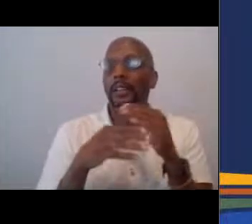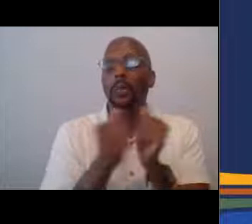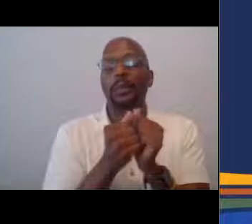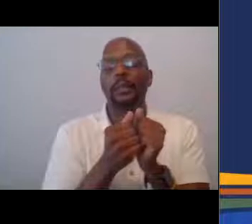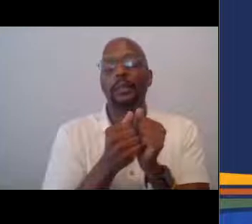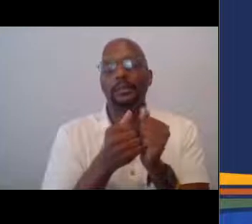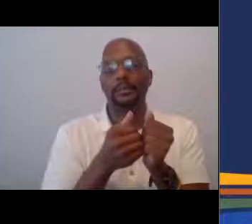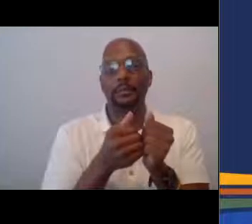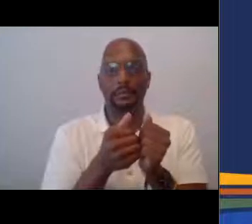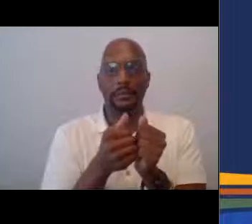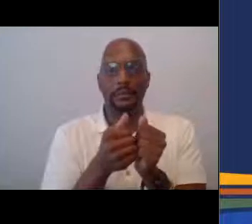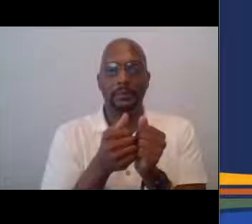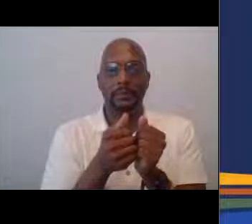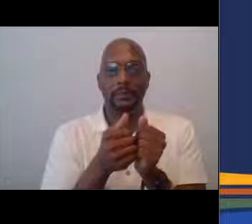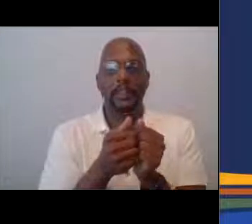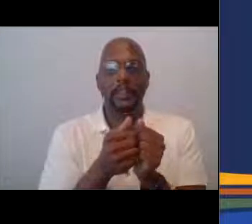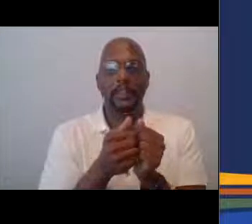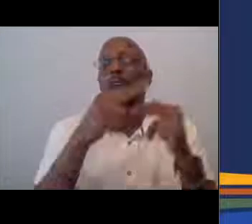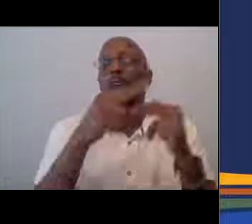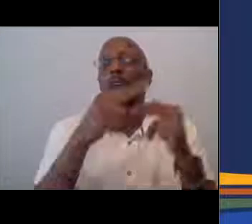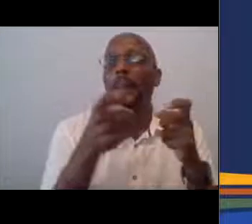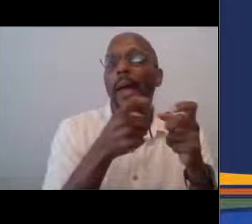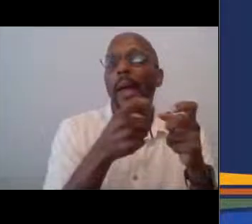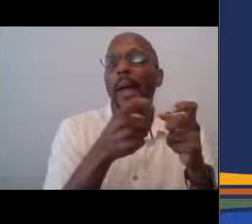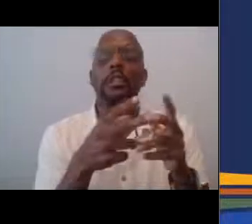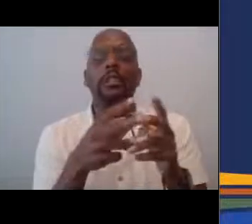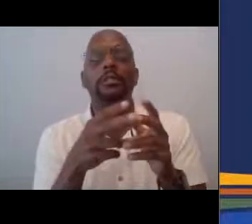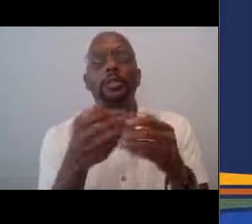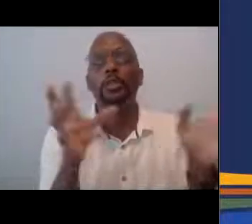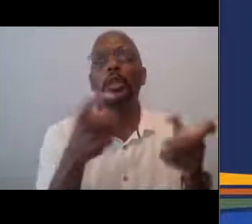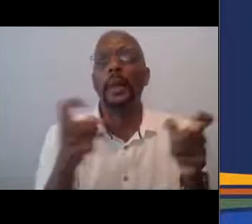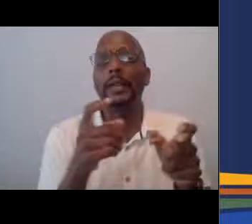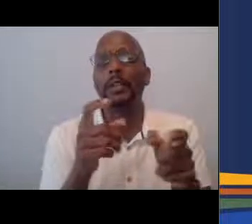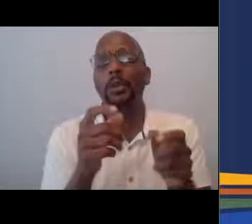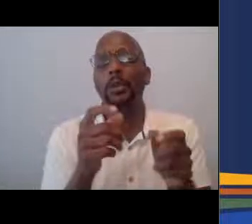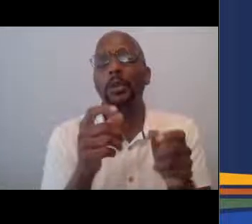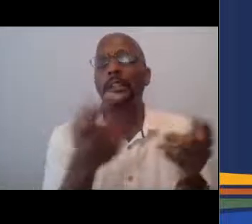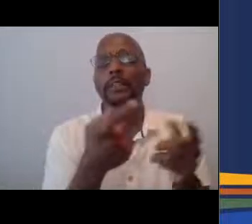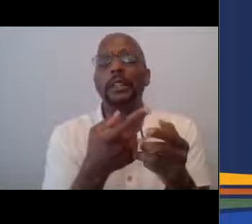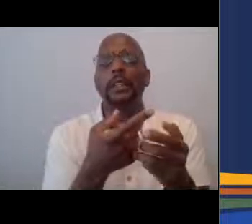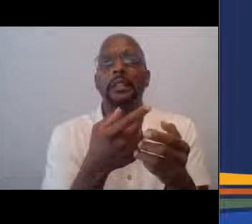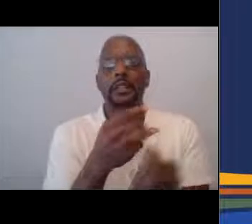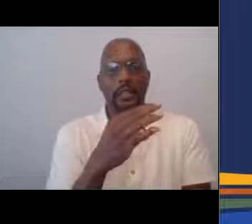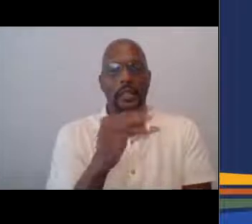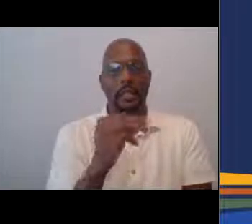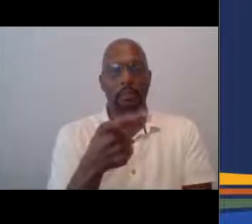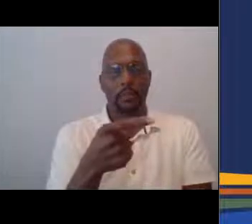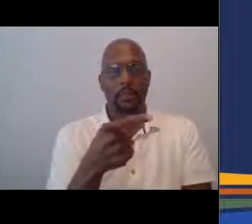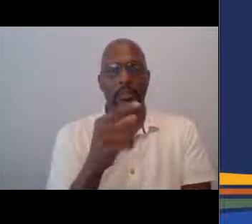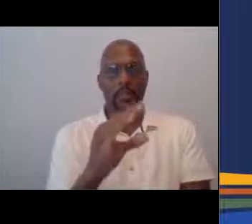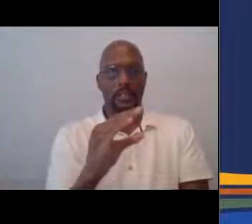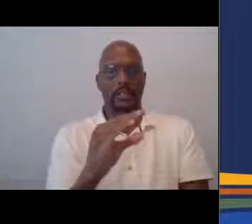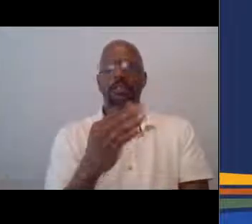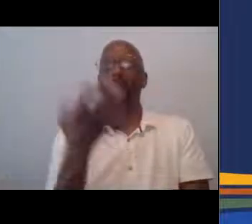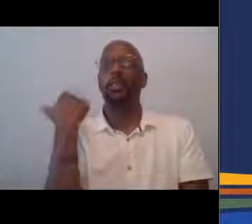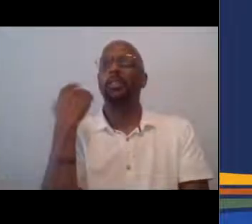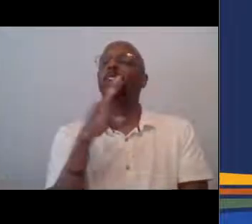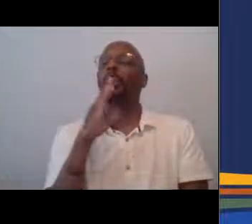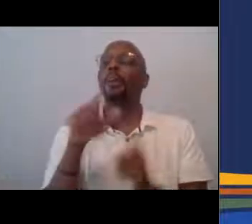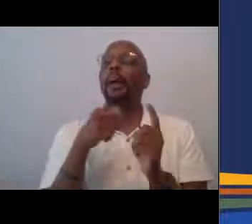of Construction Manager General Contractor Project Delivery Method, or CMGC. We talked about that a little bit on your